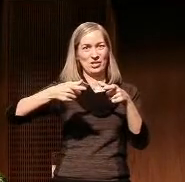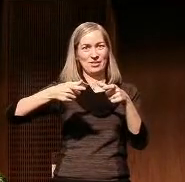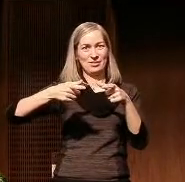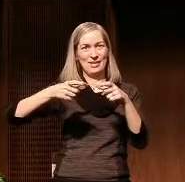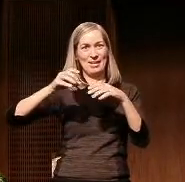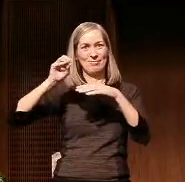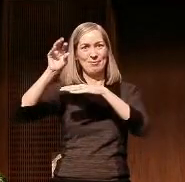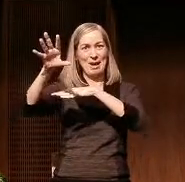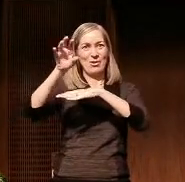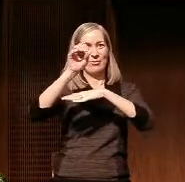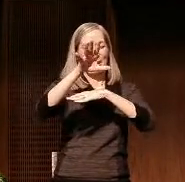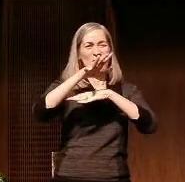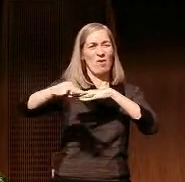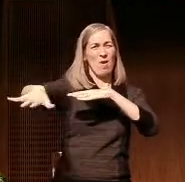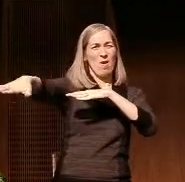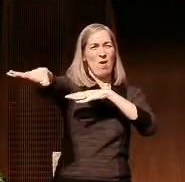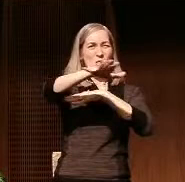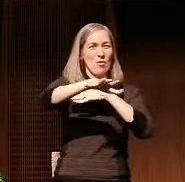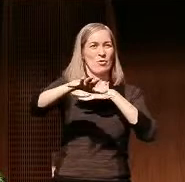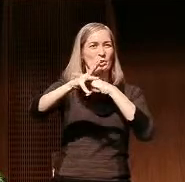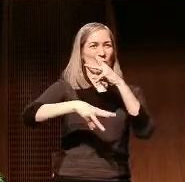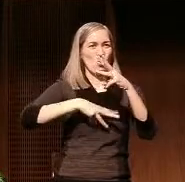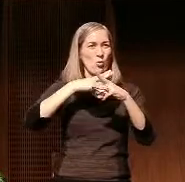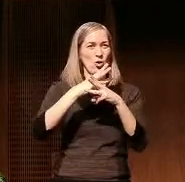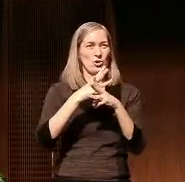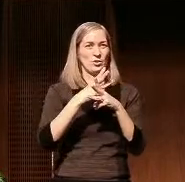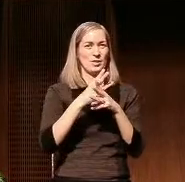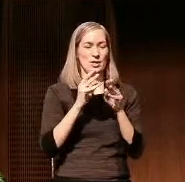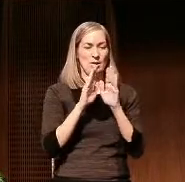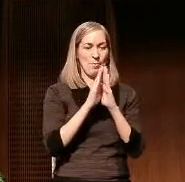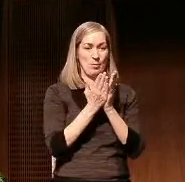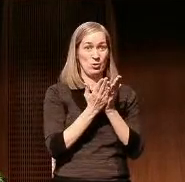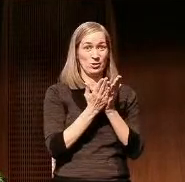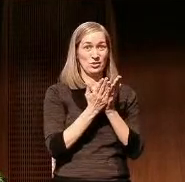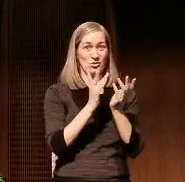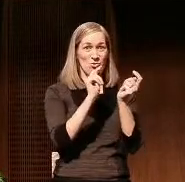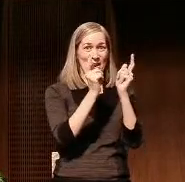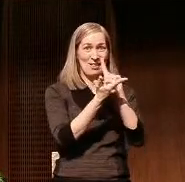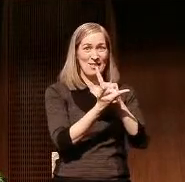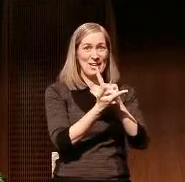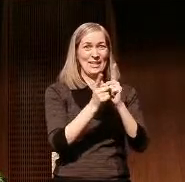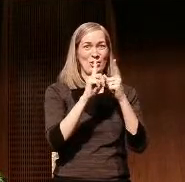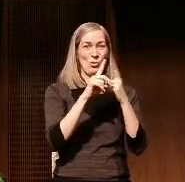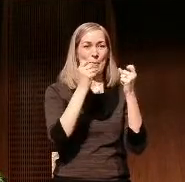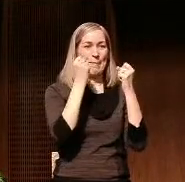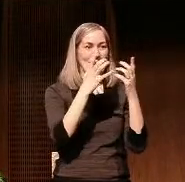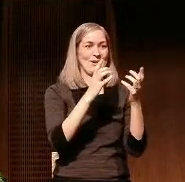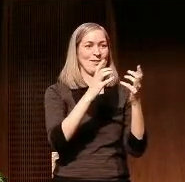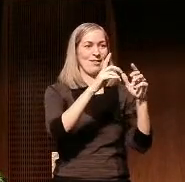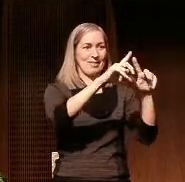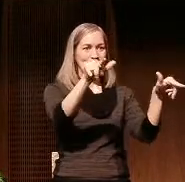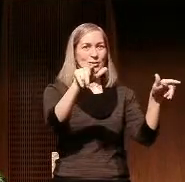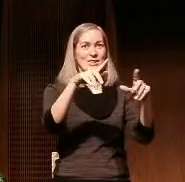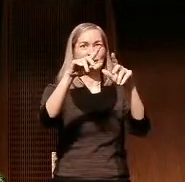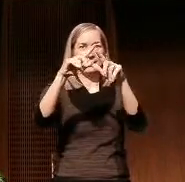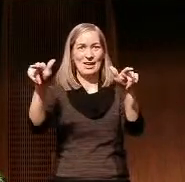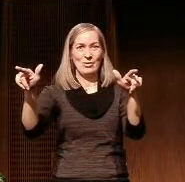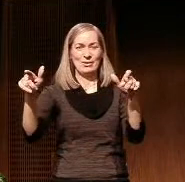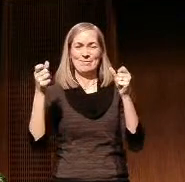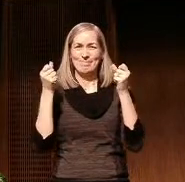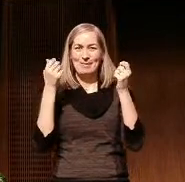globe. These books would be adapted to language after language and read by the